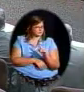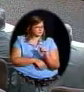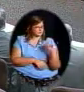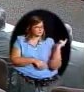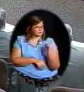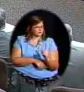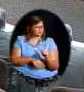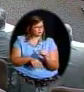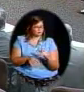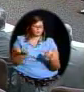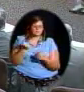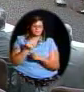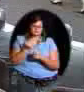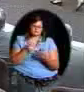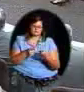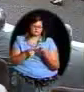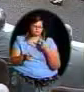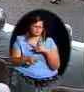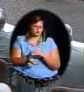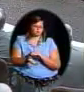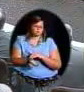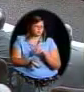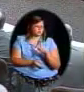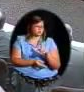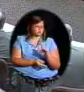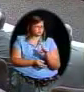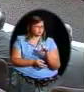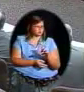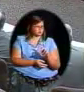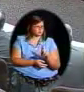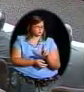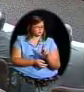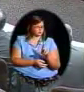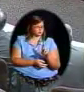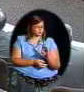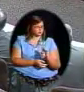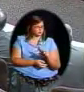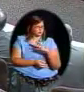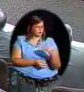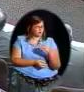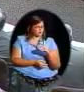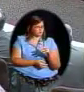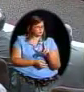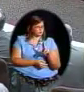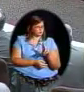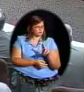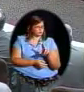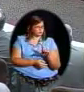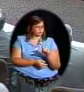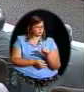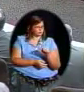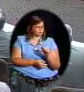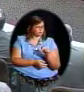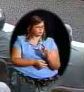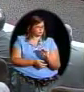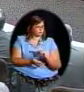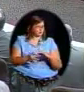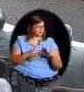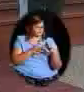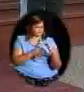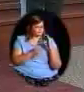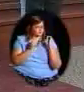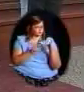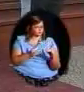With assistance from Dr. Letcher in Human Resources, Dr. Dugan in Special Education, and Cindy Gailmore, Building Administrator at North